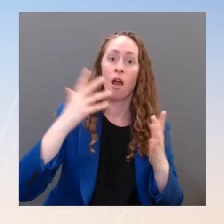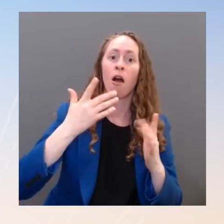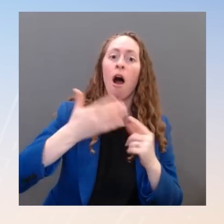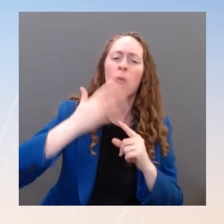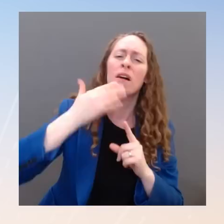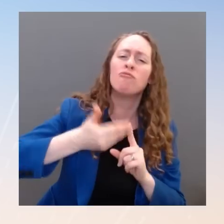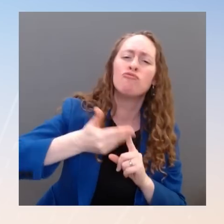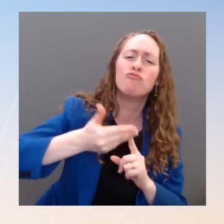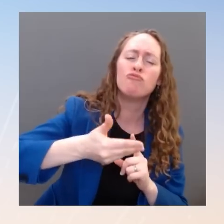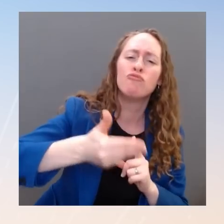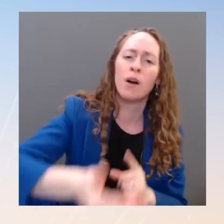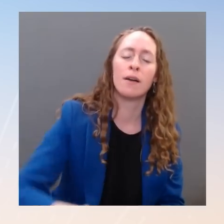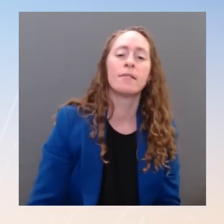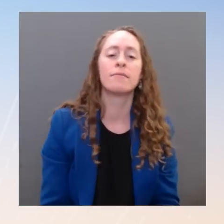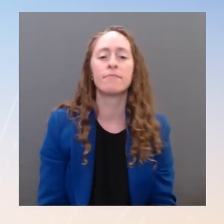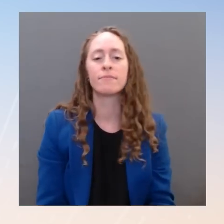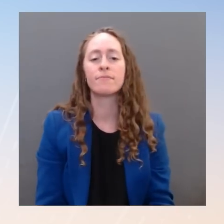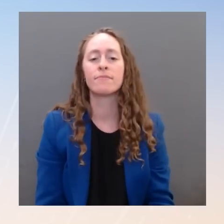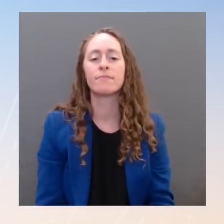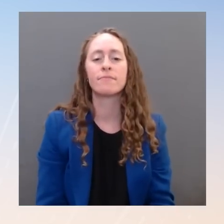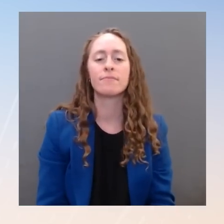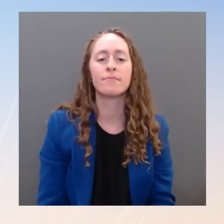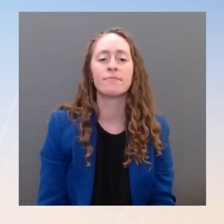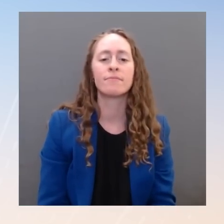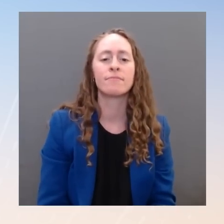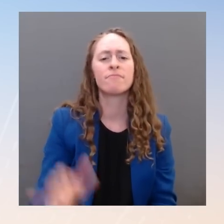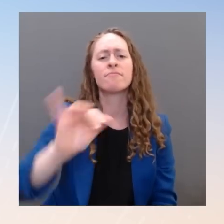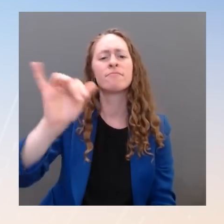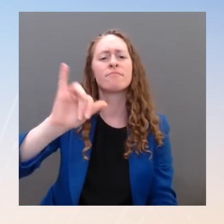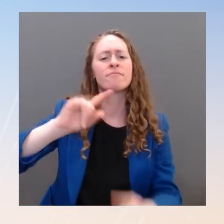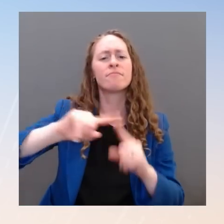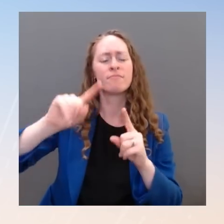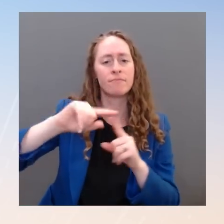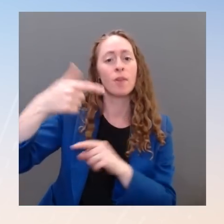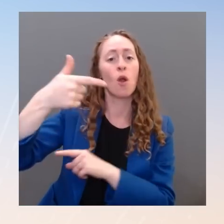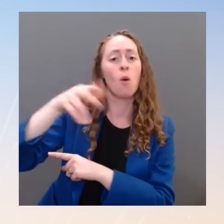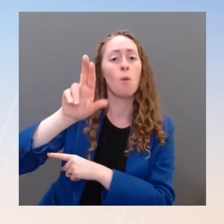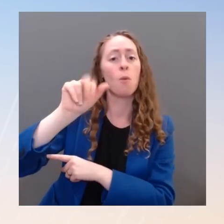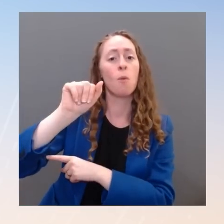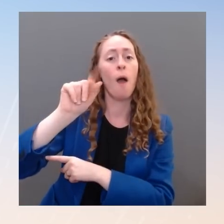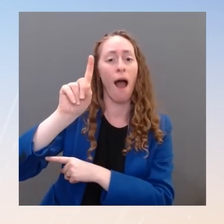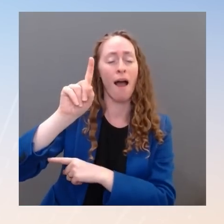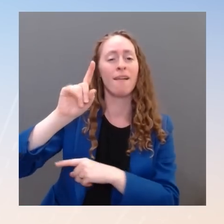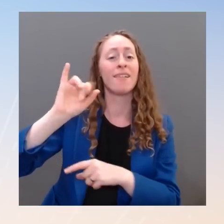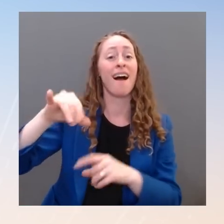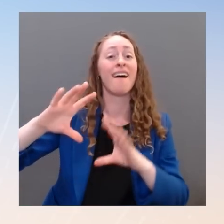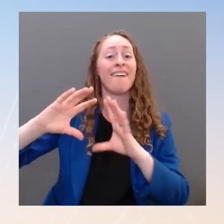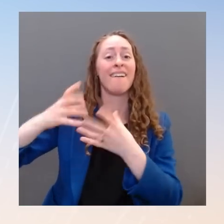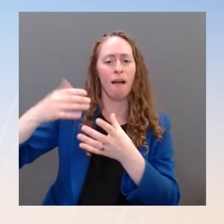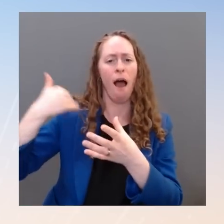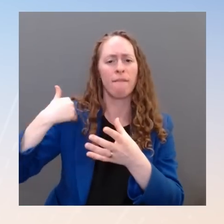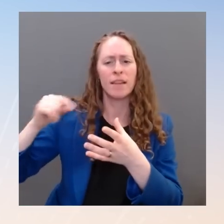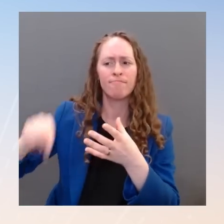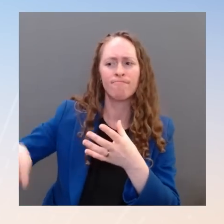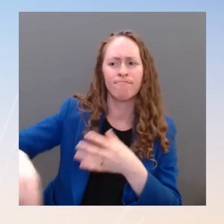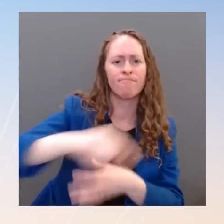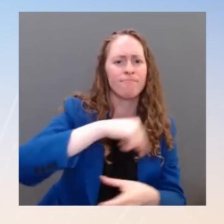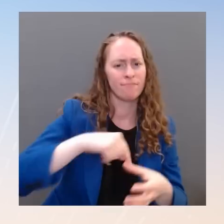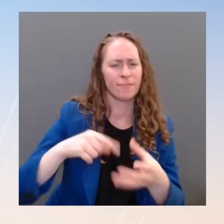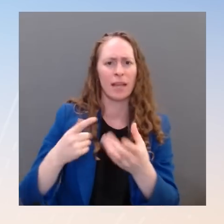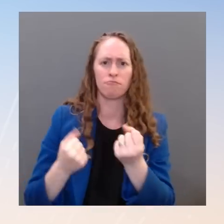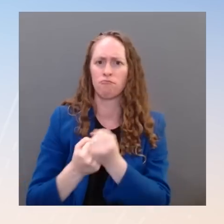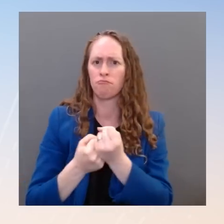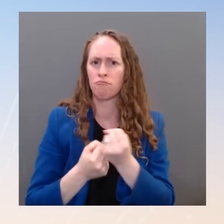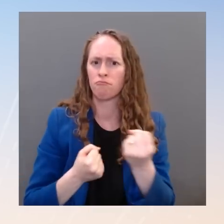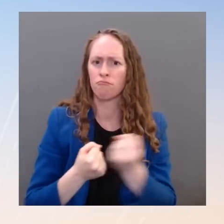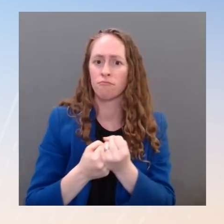vital supporters of the Ukrainians' effort to fight the war, including Japan. I mean, Japan, just as an example, has not